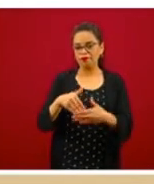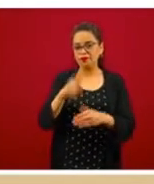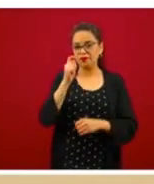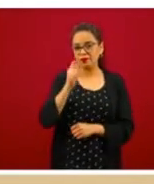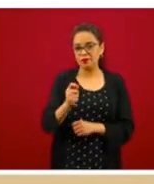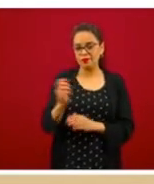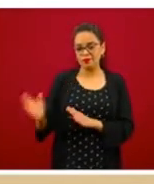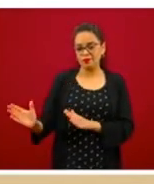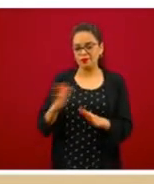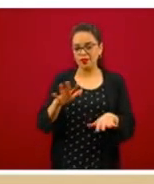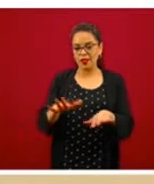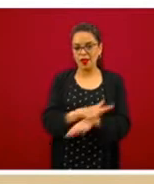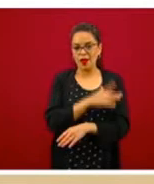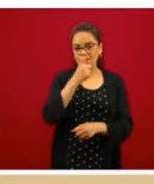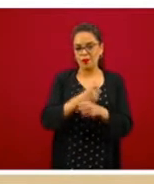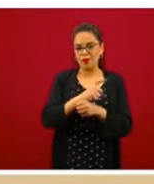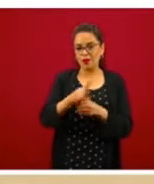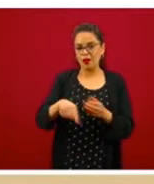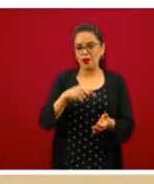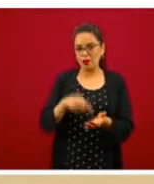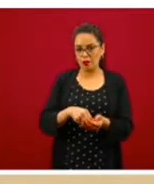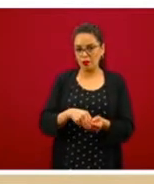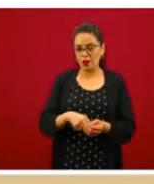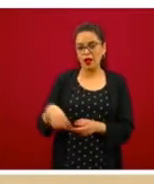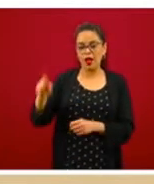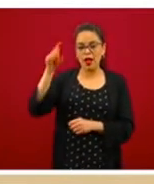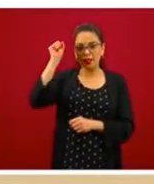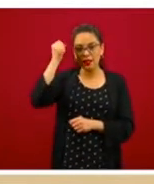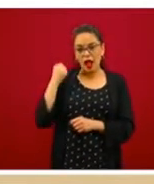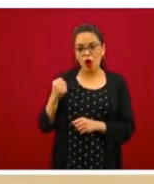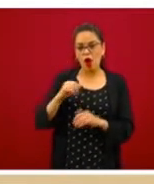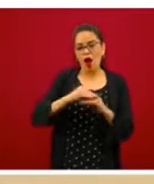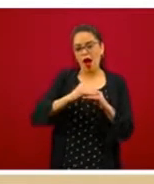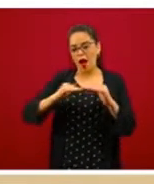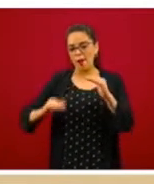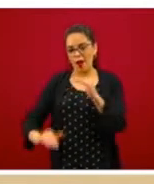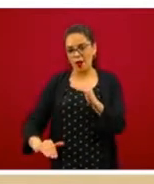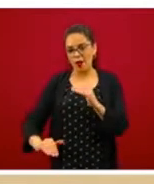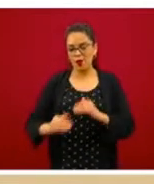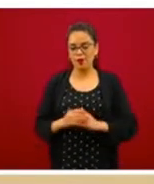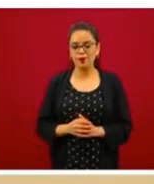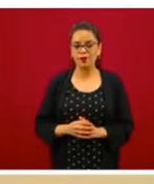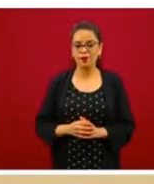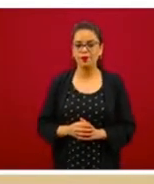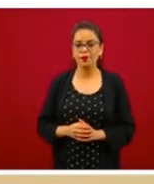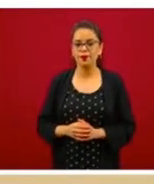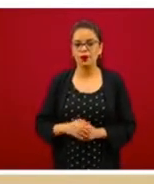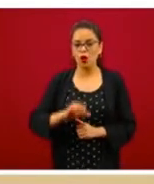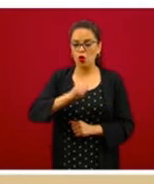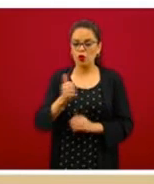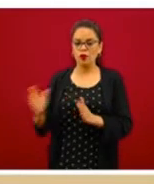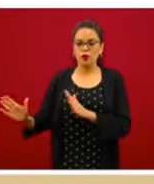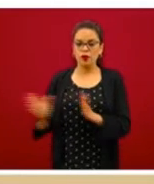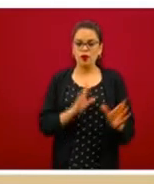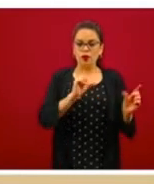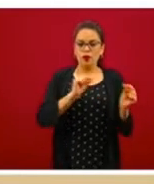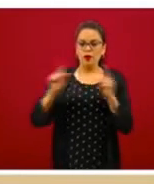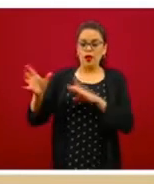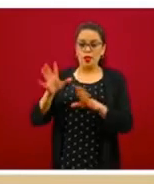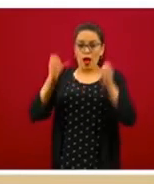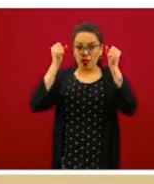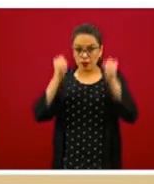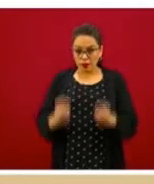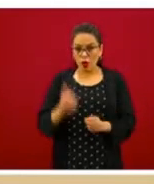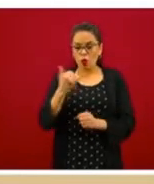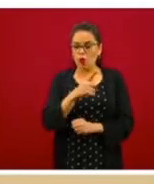apply tests. So we'll be taking that data from each state and we'll presenting that information to you.